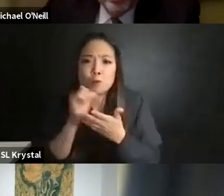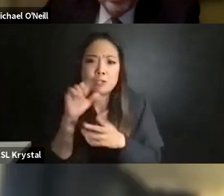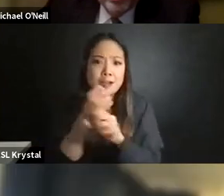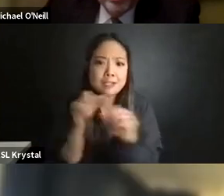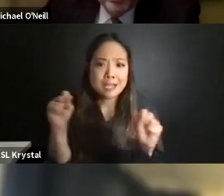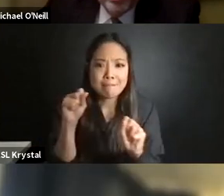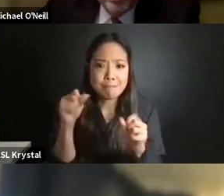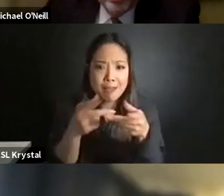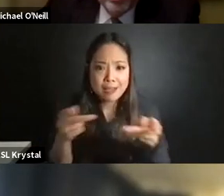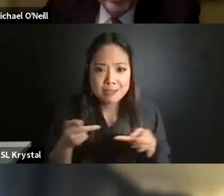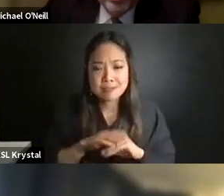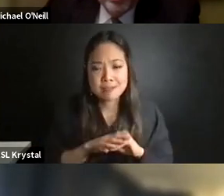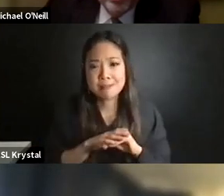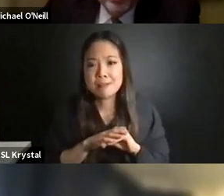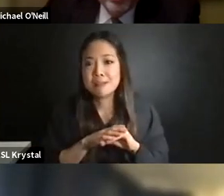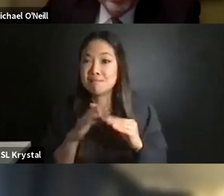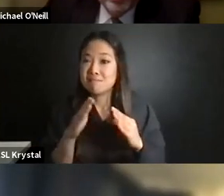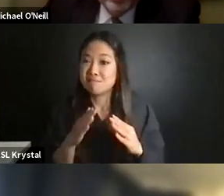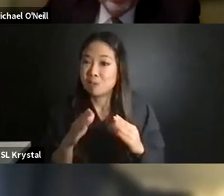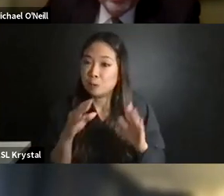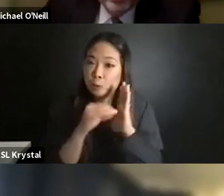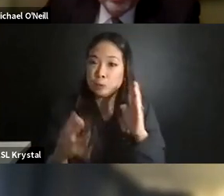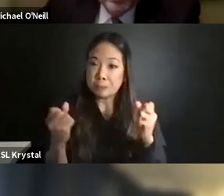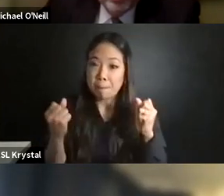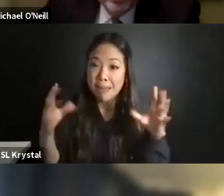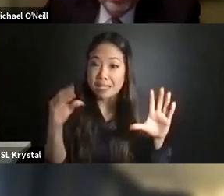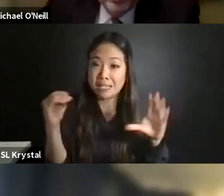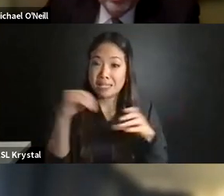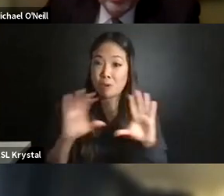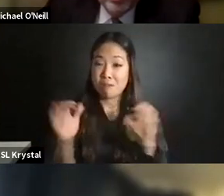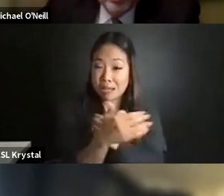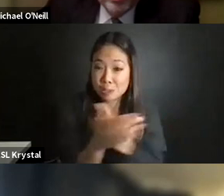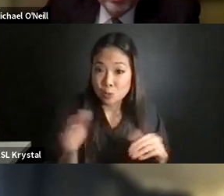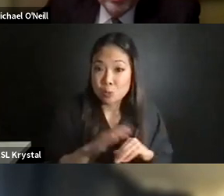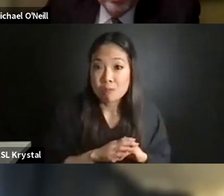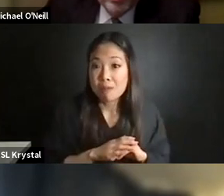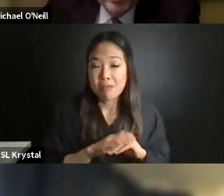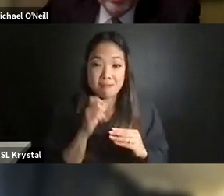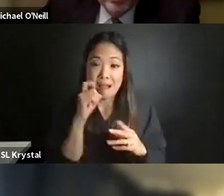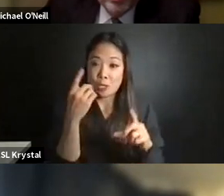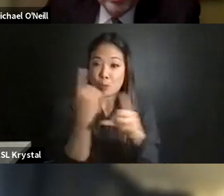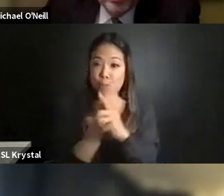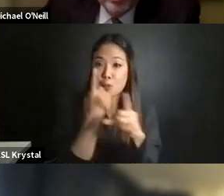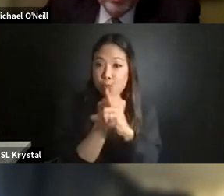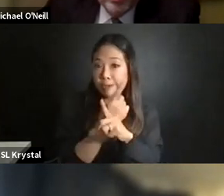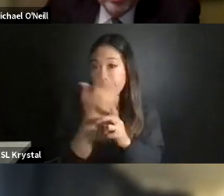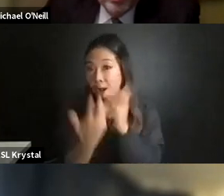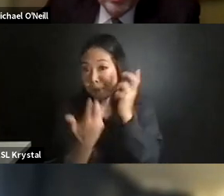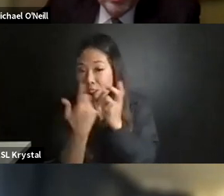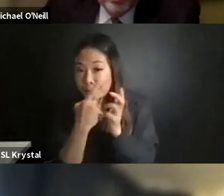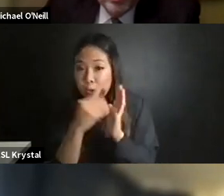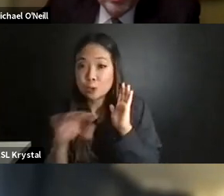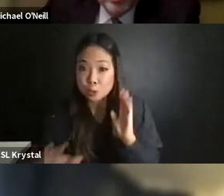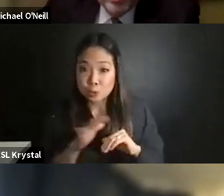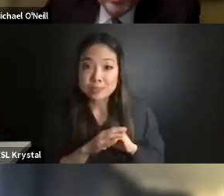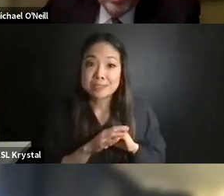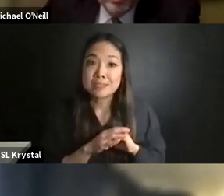level confidence that special education students are being appropriately served in which an inclusion model has real consequences